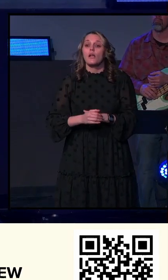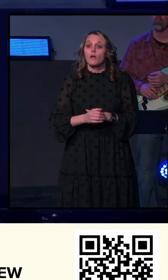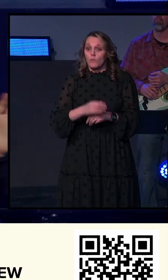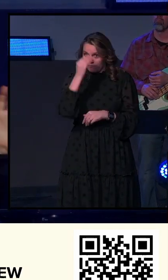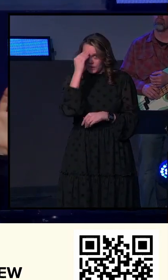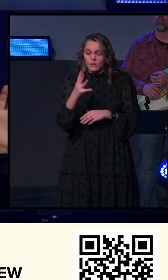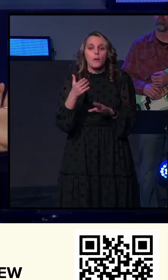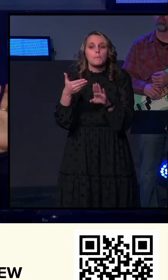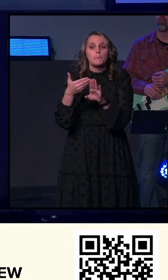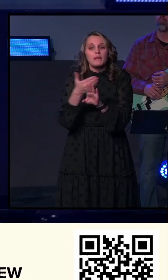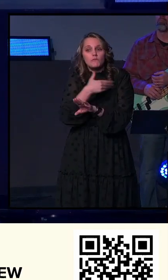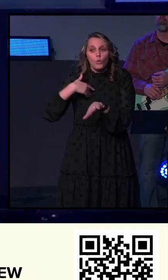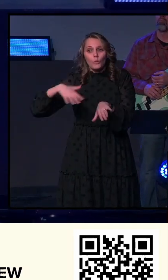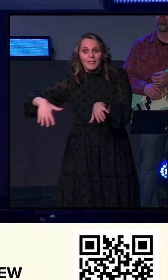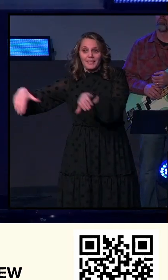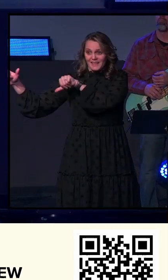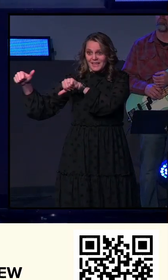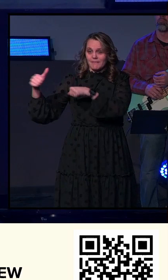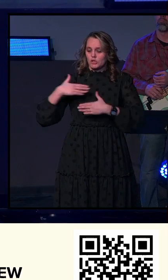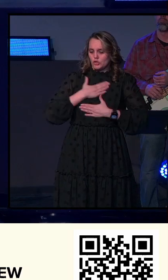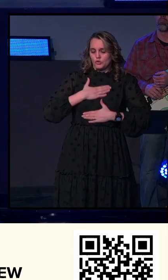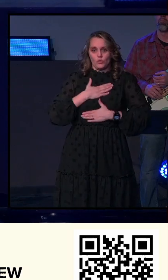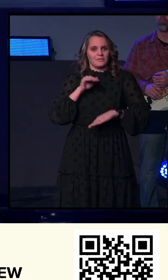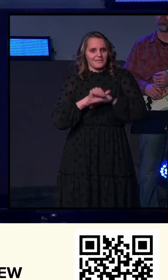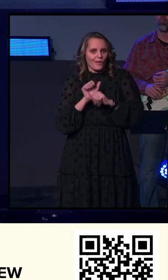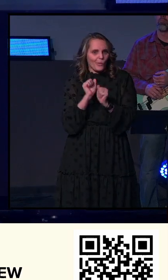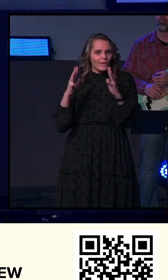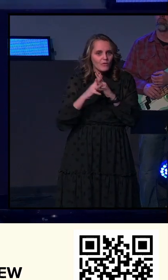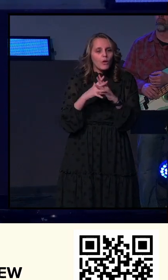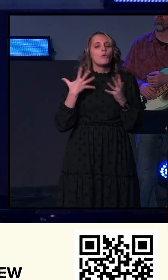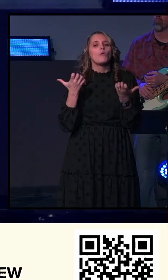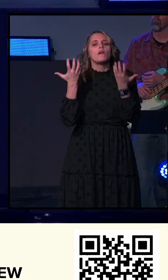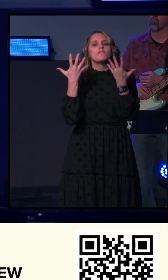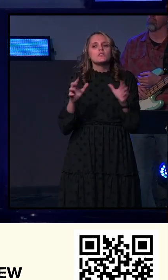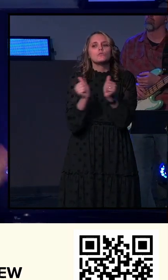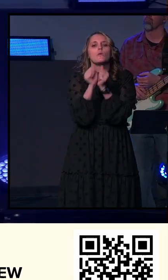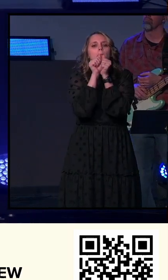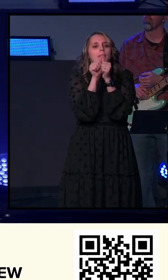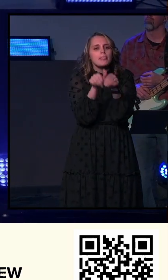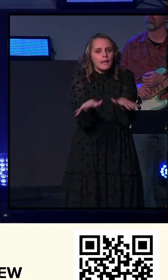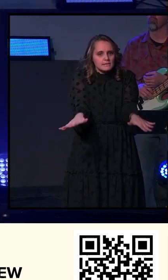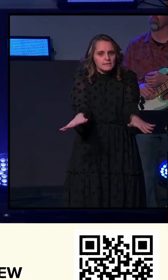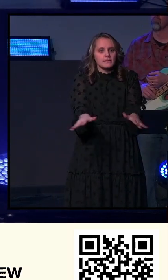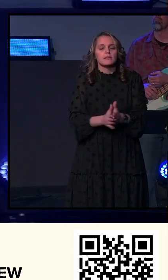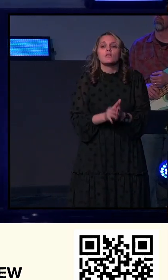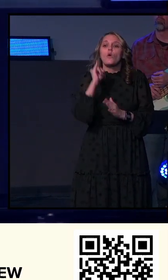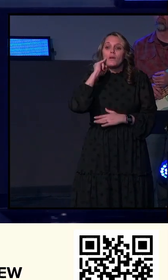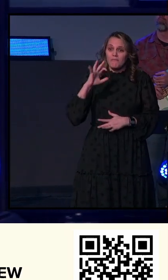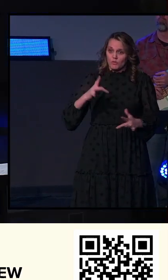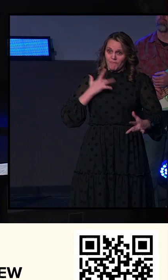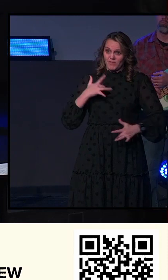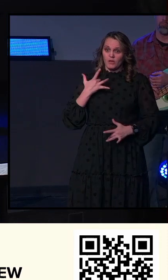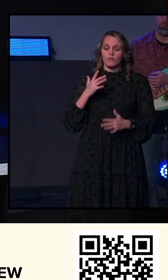said, before we go out and enjoy our evening in the Super Bowl and everything, I'd love to close this with a benediction. The word just means a blessing. If you feel comfortable extending your